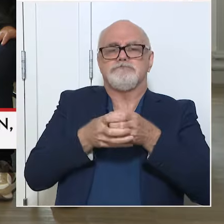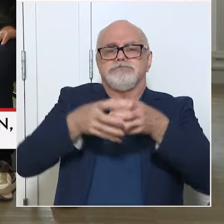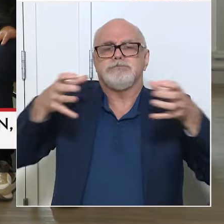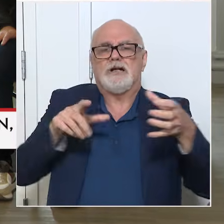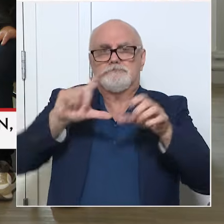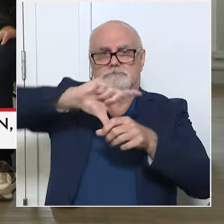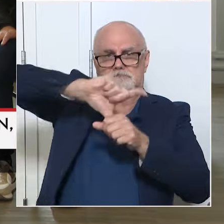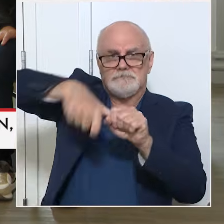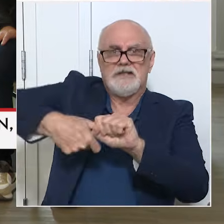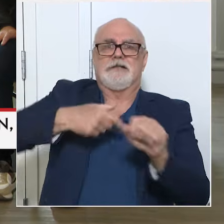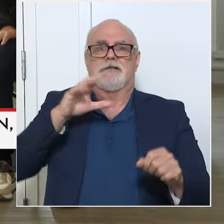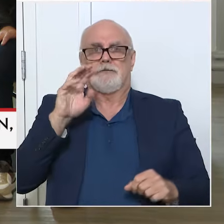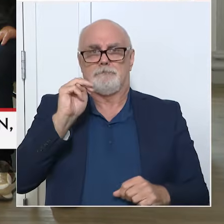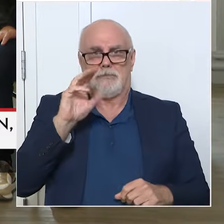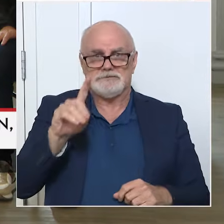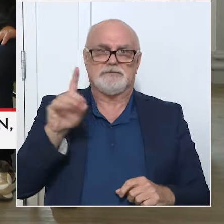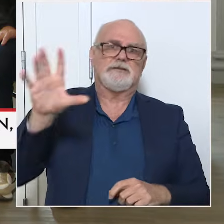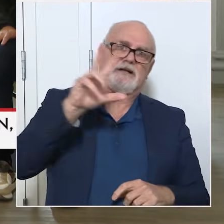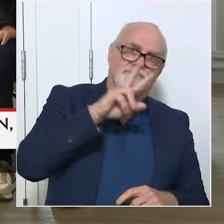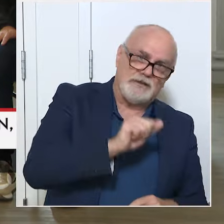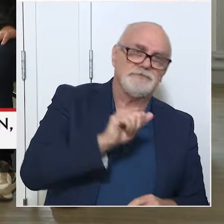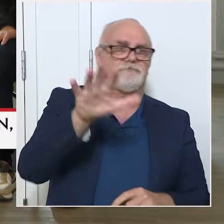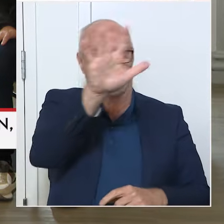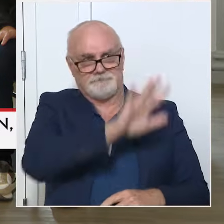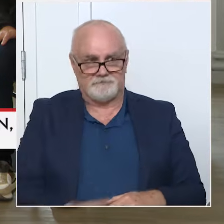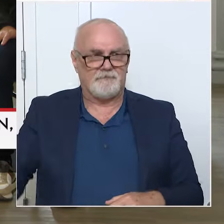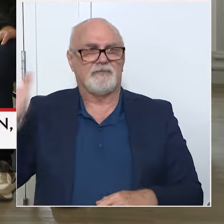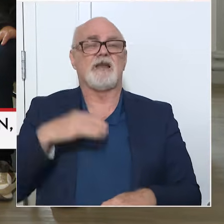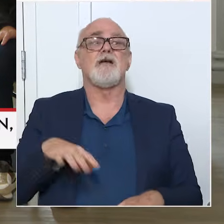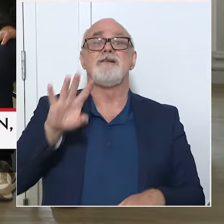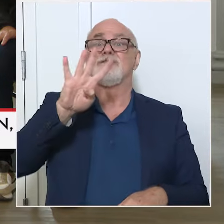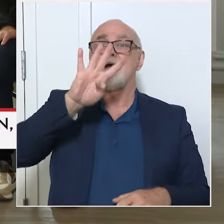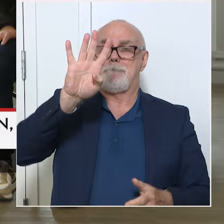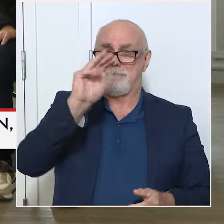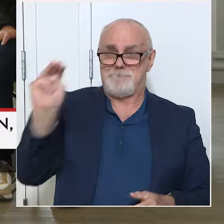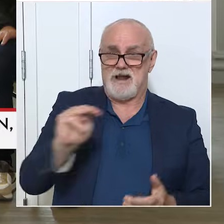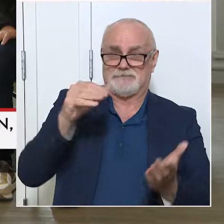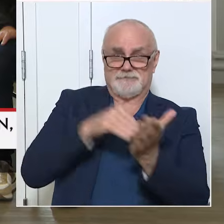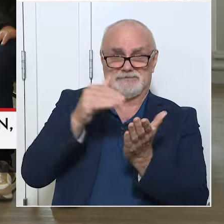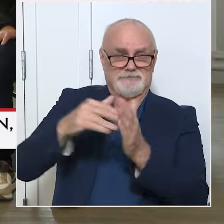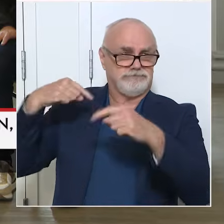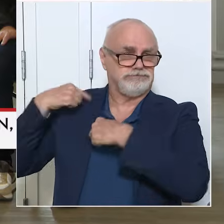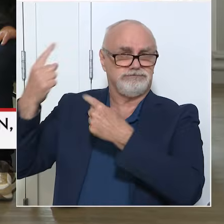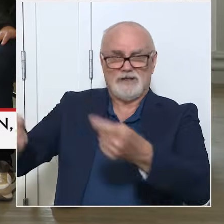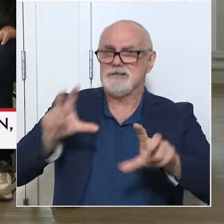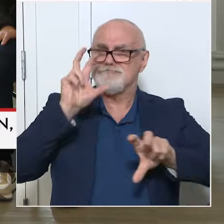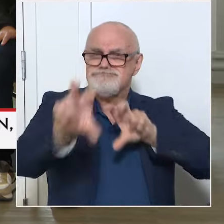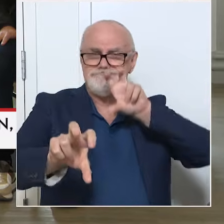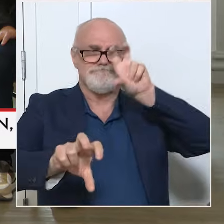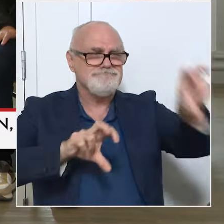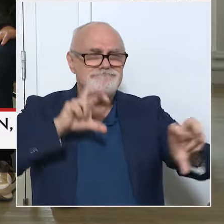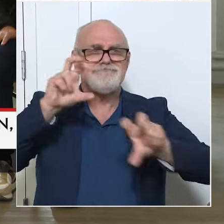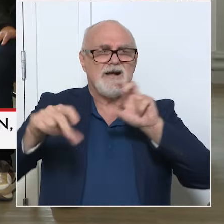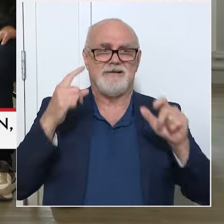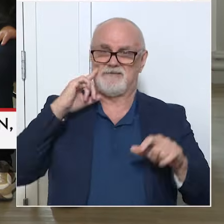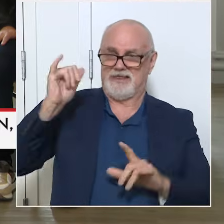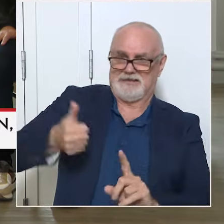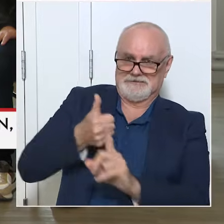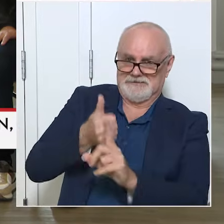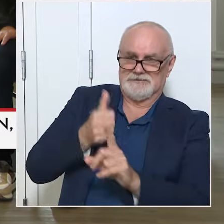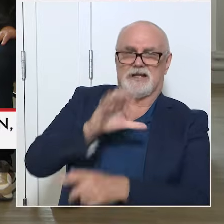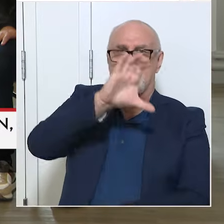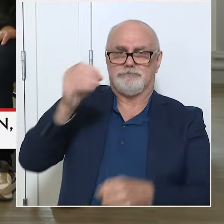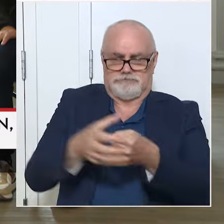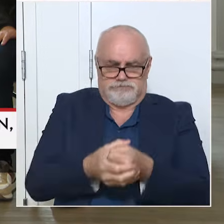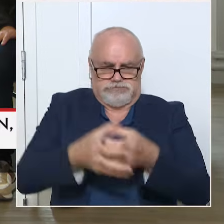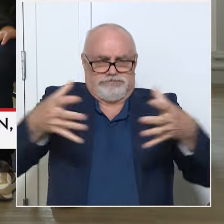Fund, we have invested about $4 million to support companies relocating or expanding. These